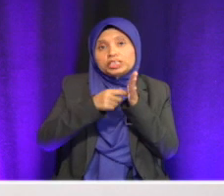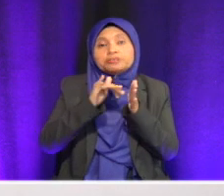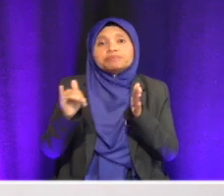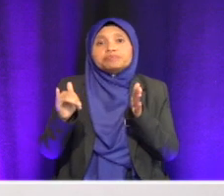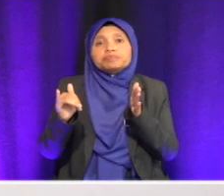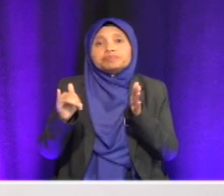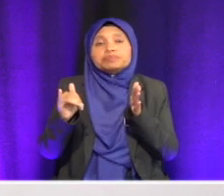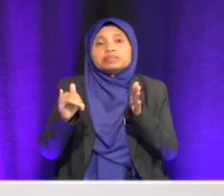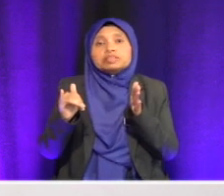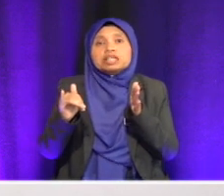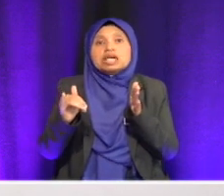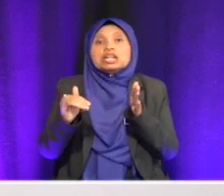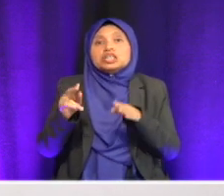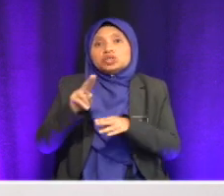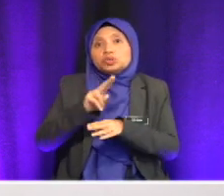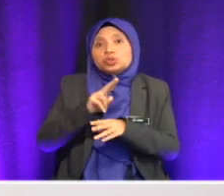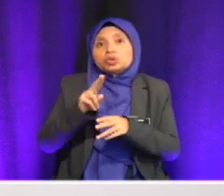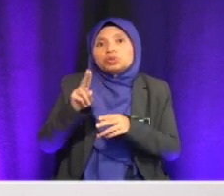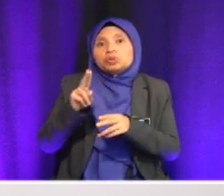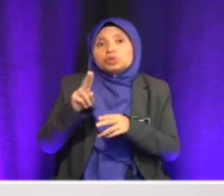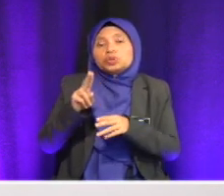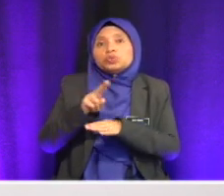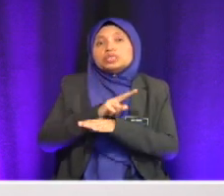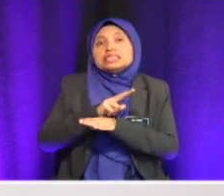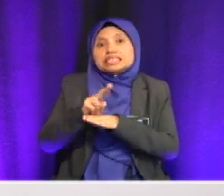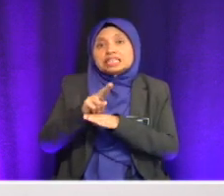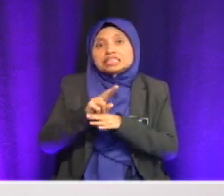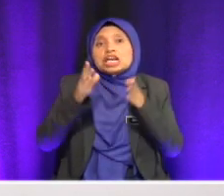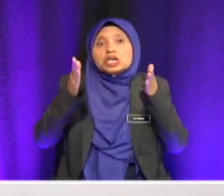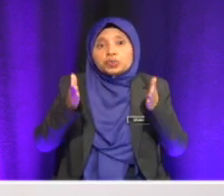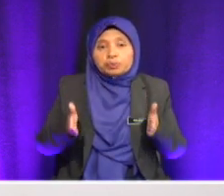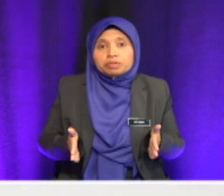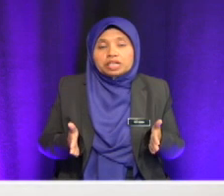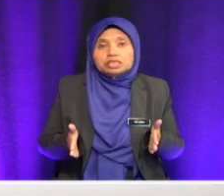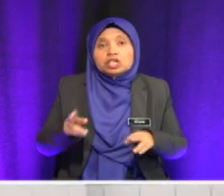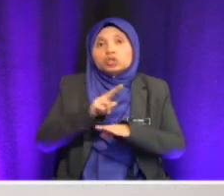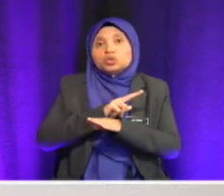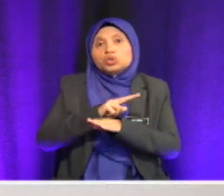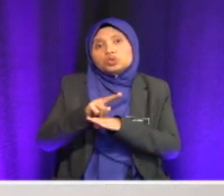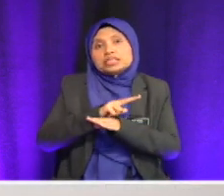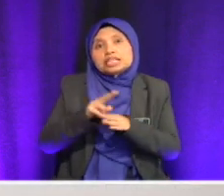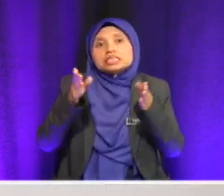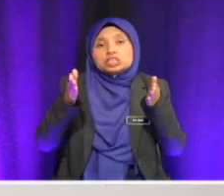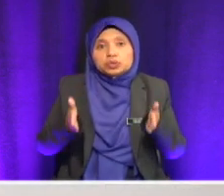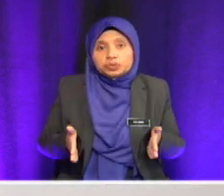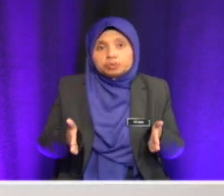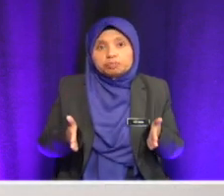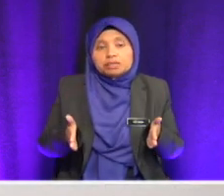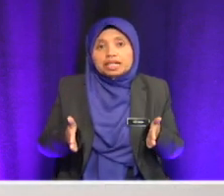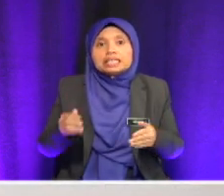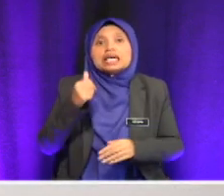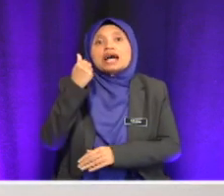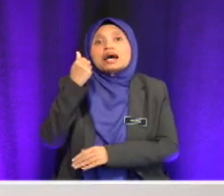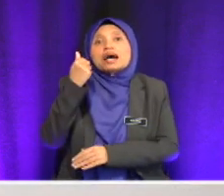Uses humans and accomplish a task. So this animal actually uses humans to accomplish a task. So